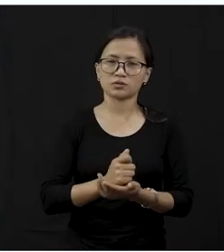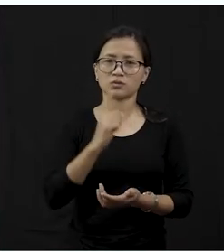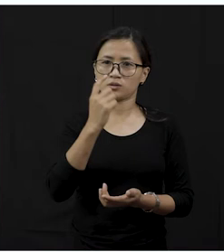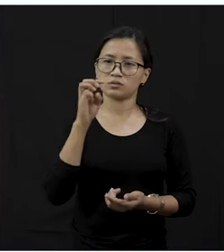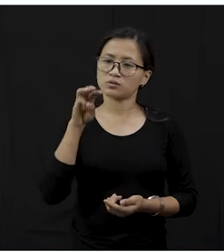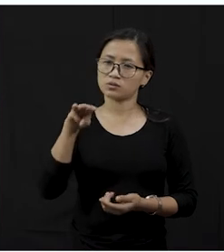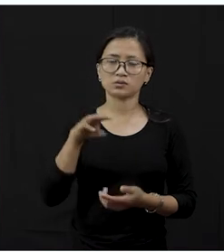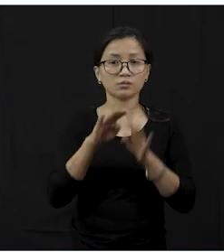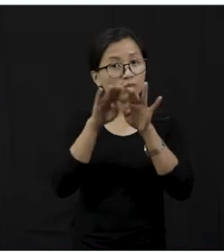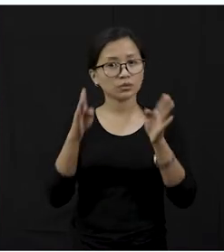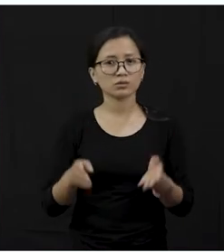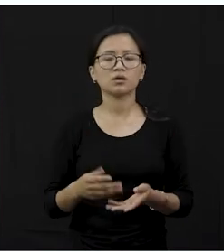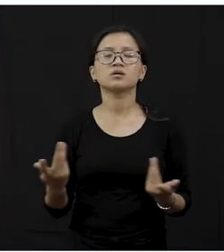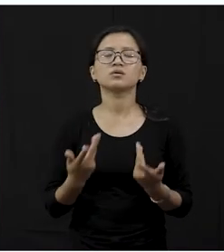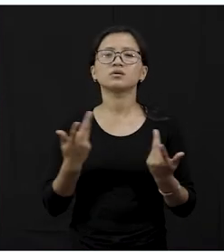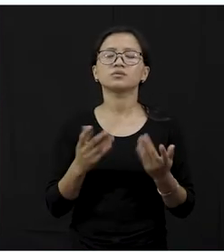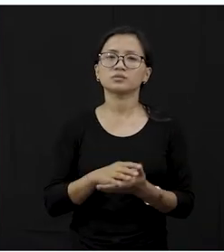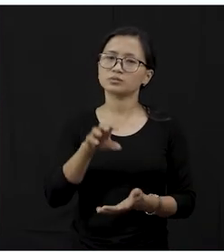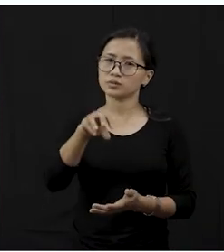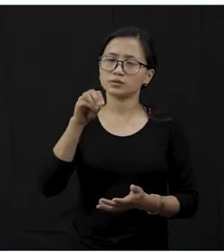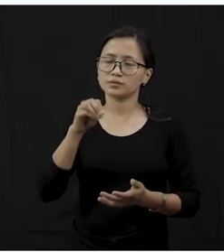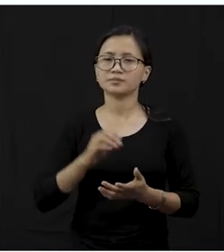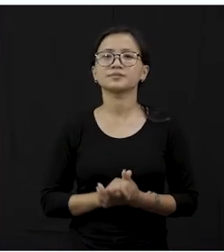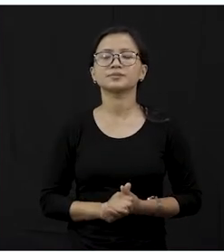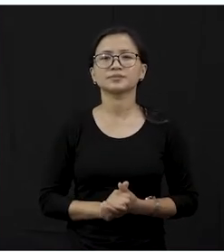1,000 boxes, how many bottles will he get?